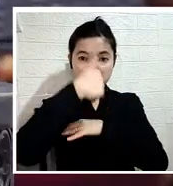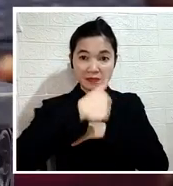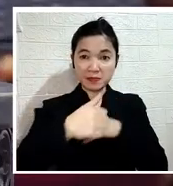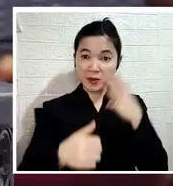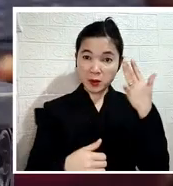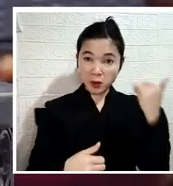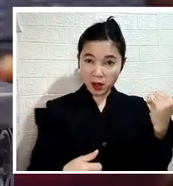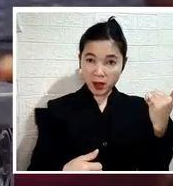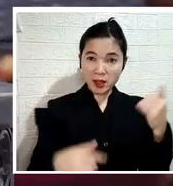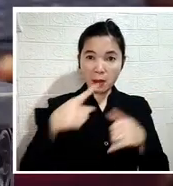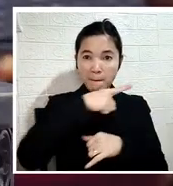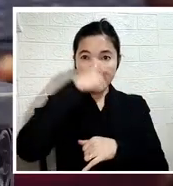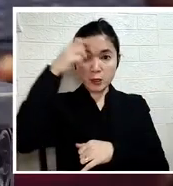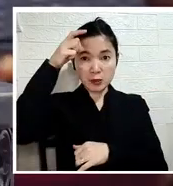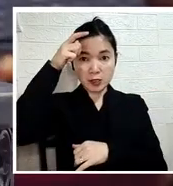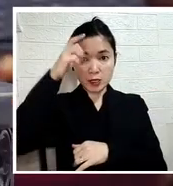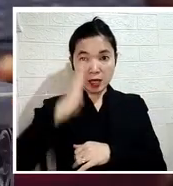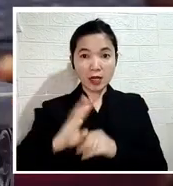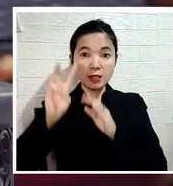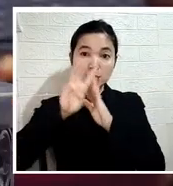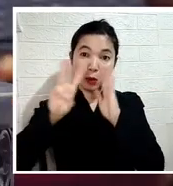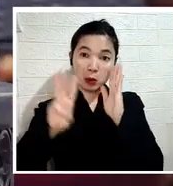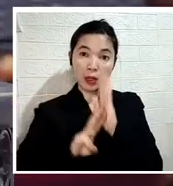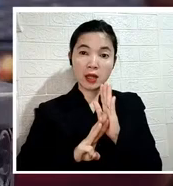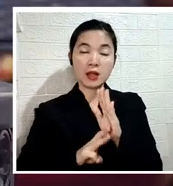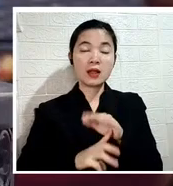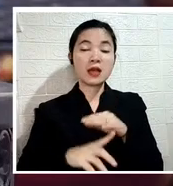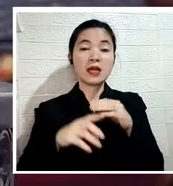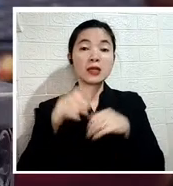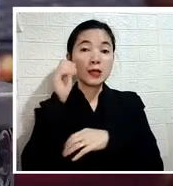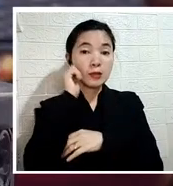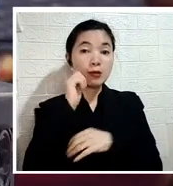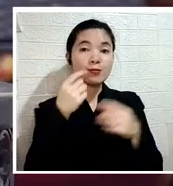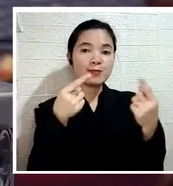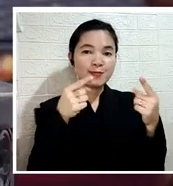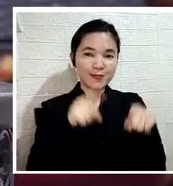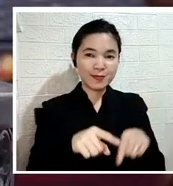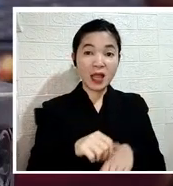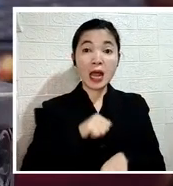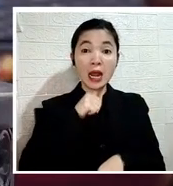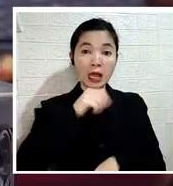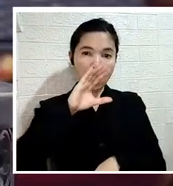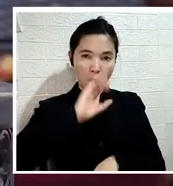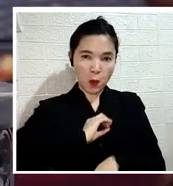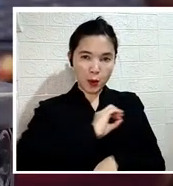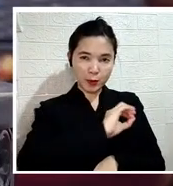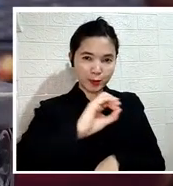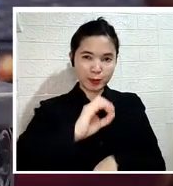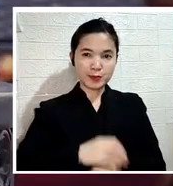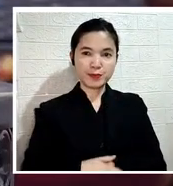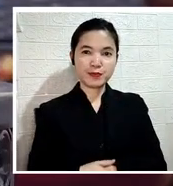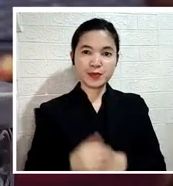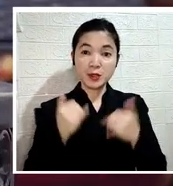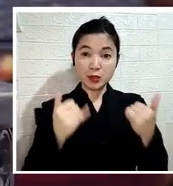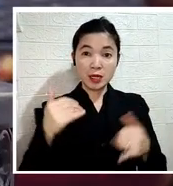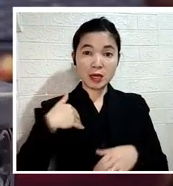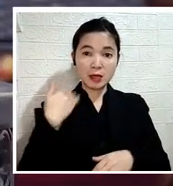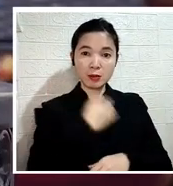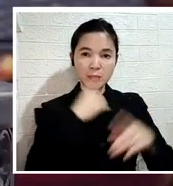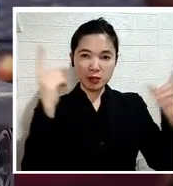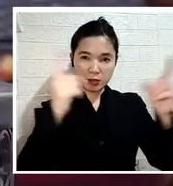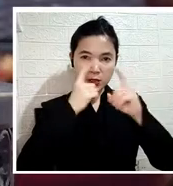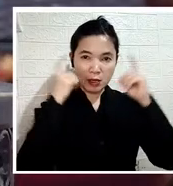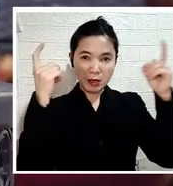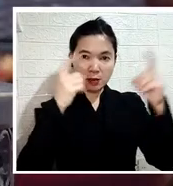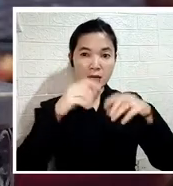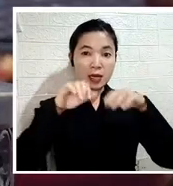kabuton sa Dios mao gyud matuman og dili ang ato. Today, as we celebrate the Annunciation